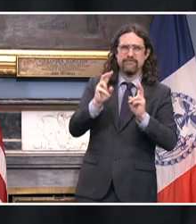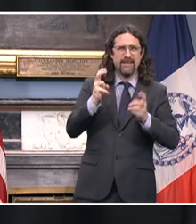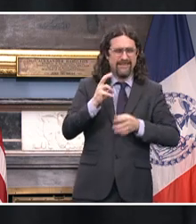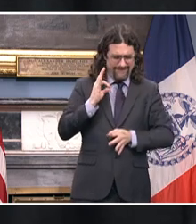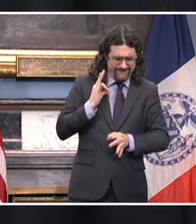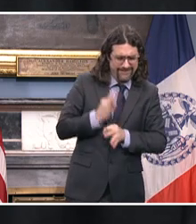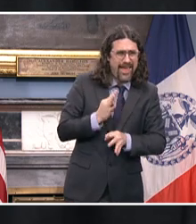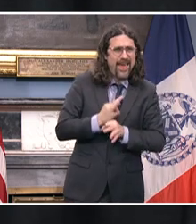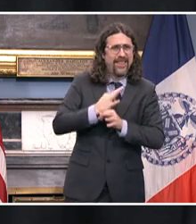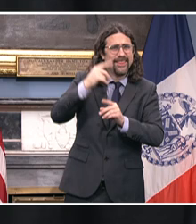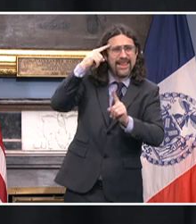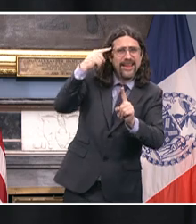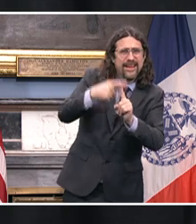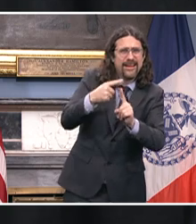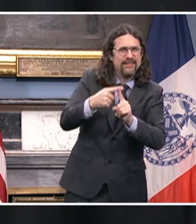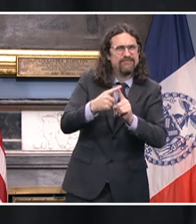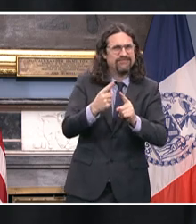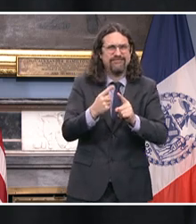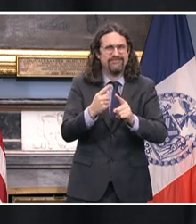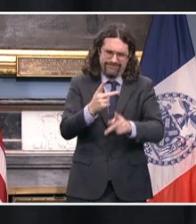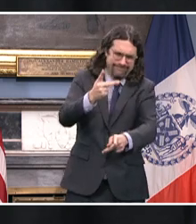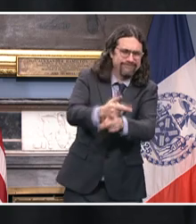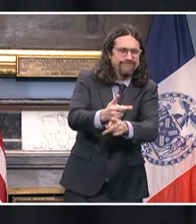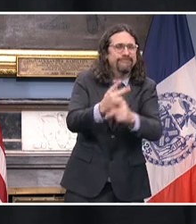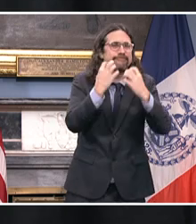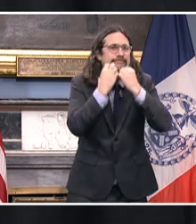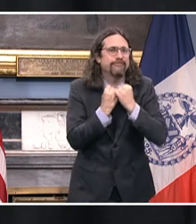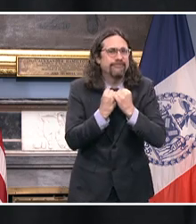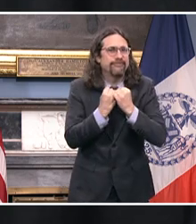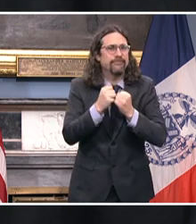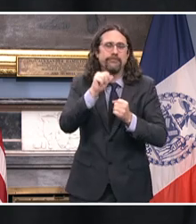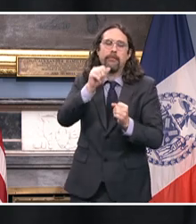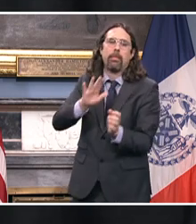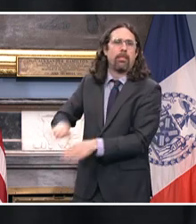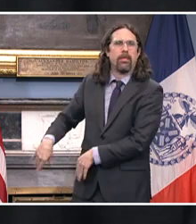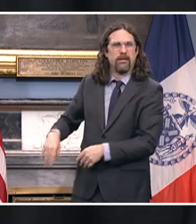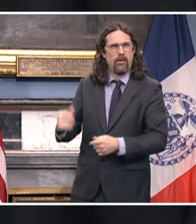rituals, everything that we've known all our lives